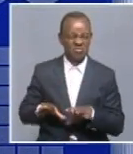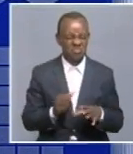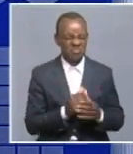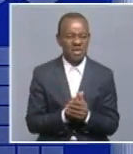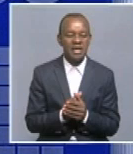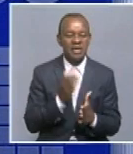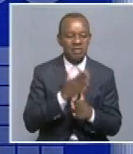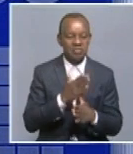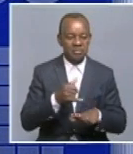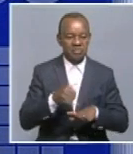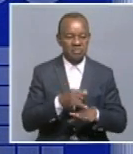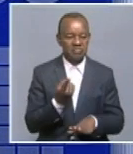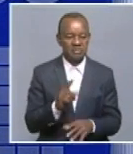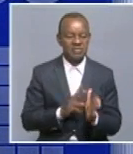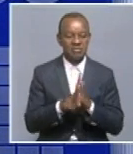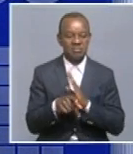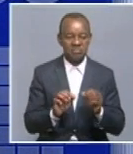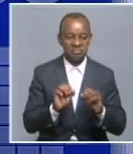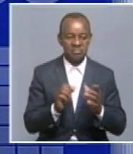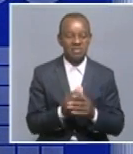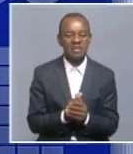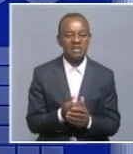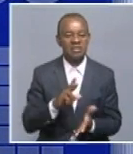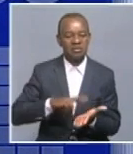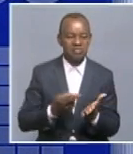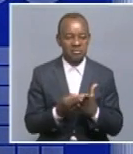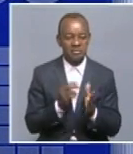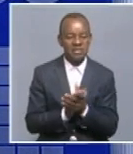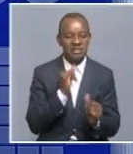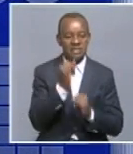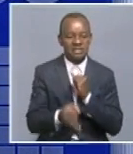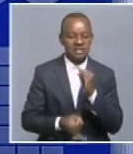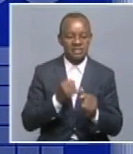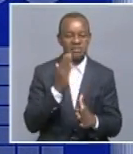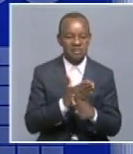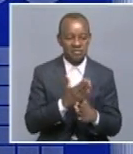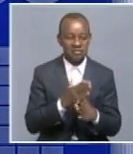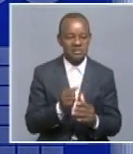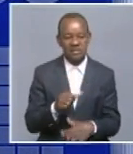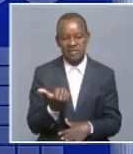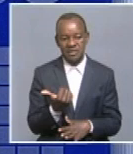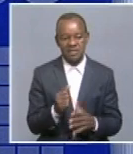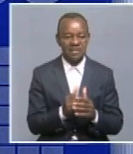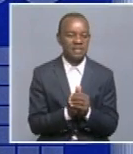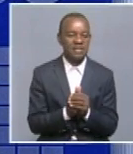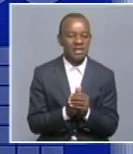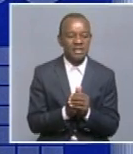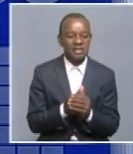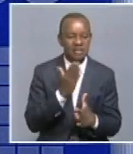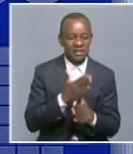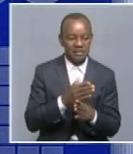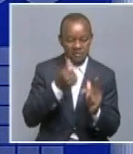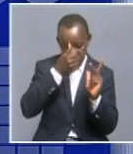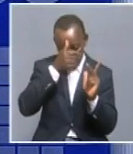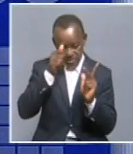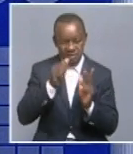of Labour, international labour organizations, as well as gender experts and researchers, held a virtual meeting today on the impact of